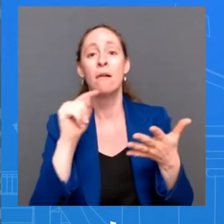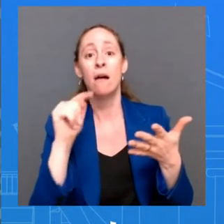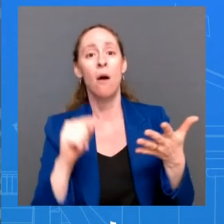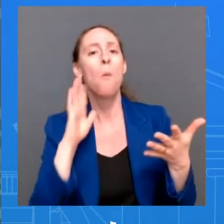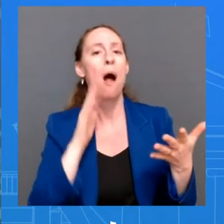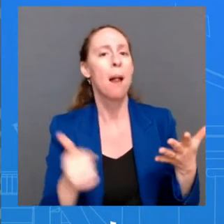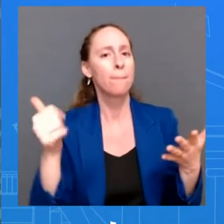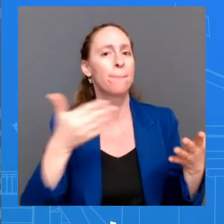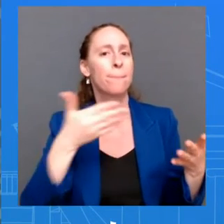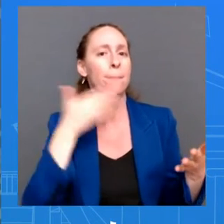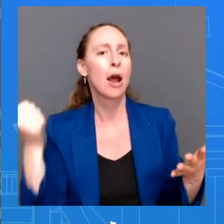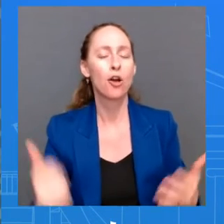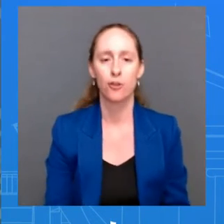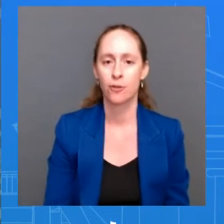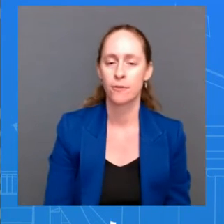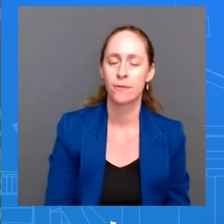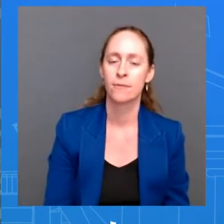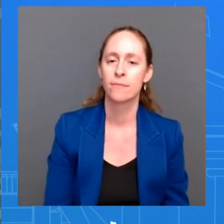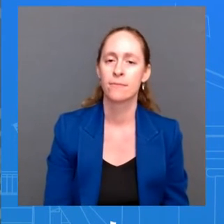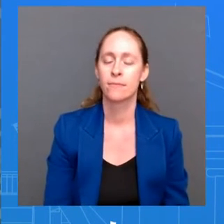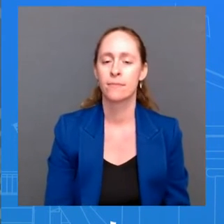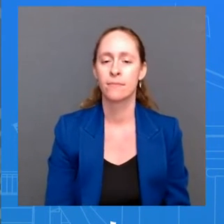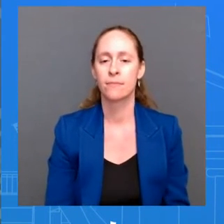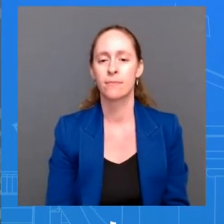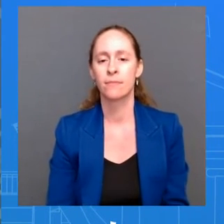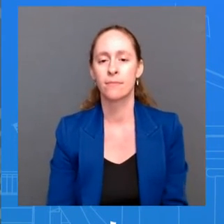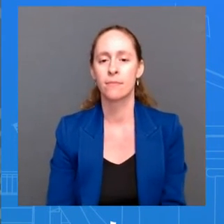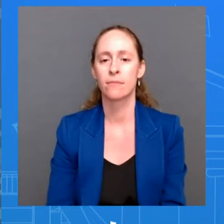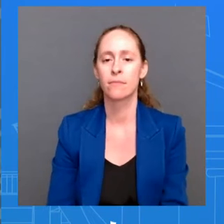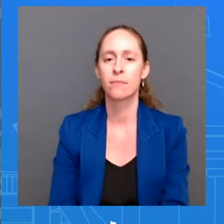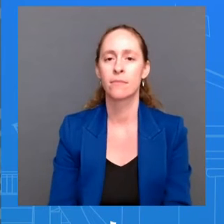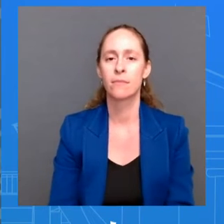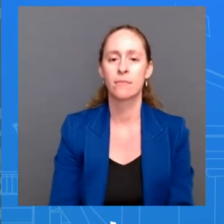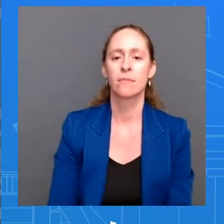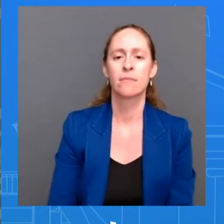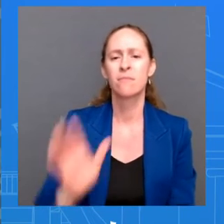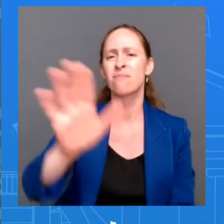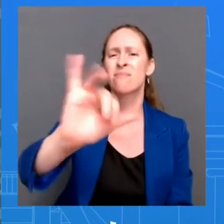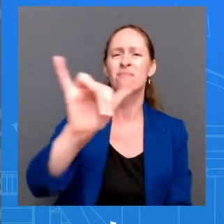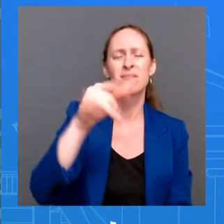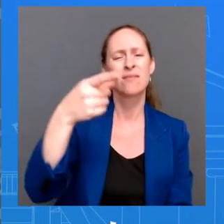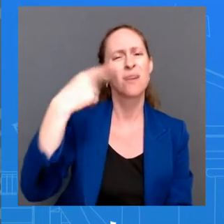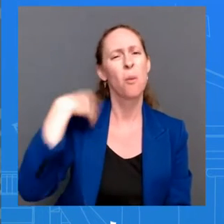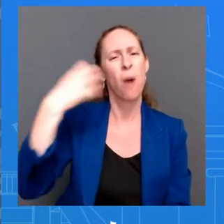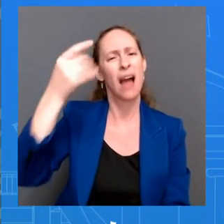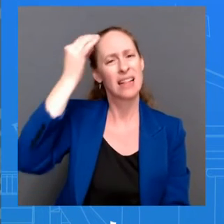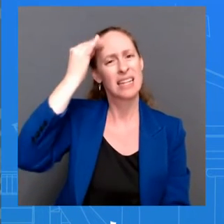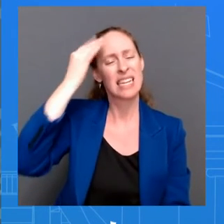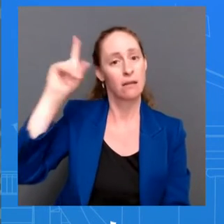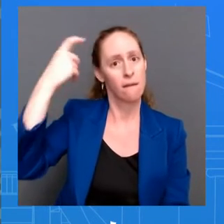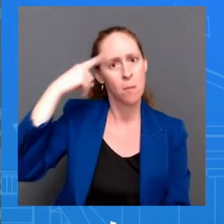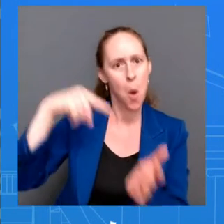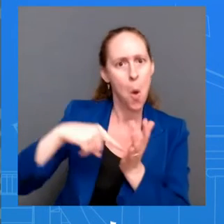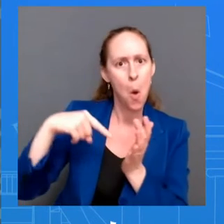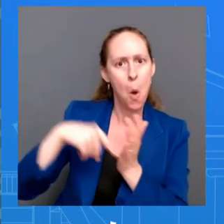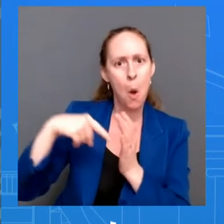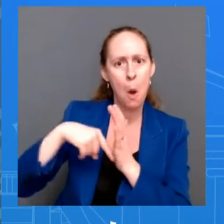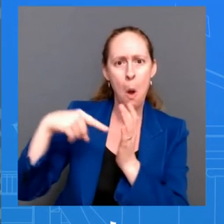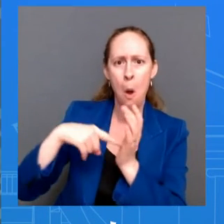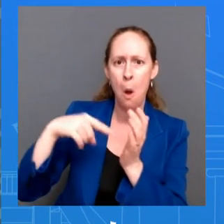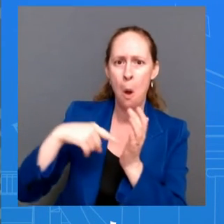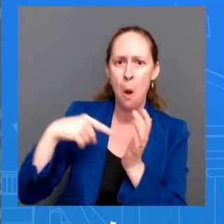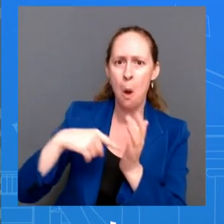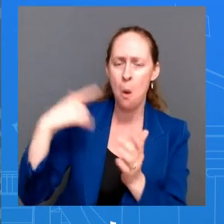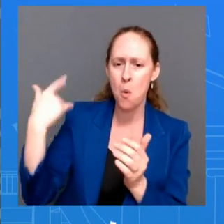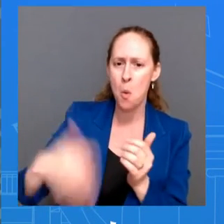lowering the deficit, which we've already seen this past year, that was done by $1.7 trillion. Now we're going to add another